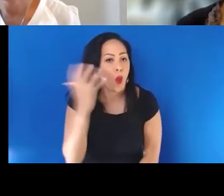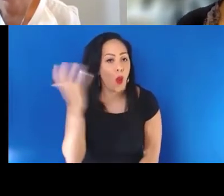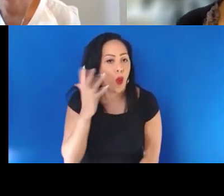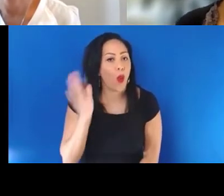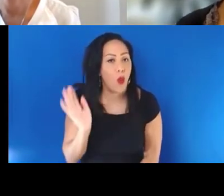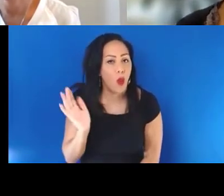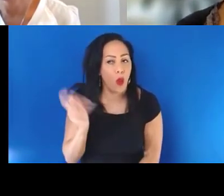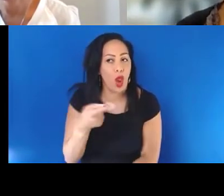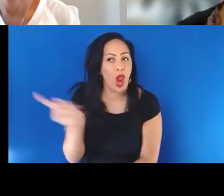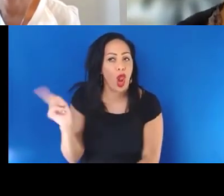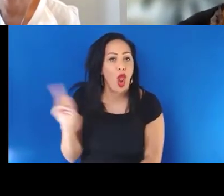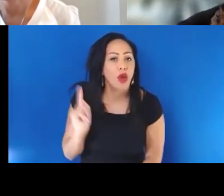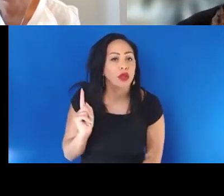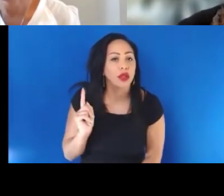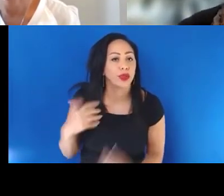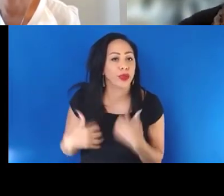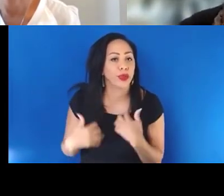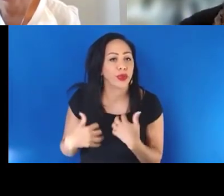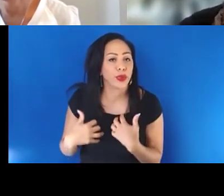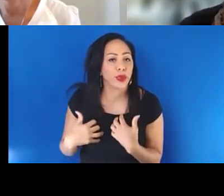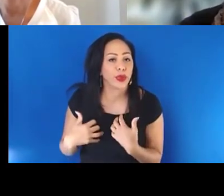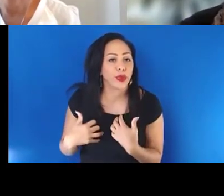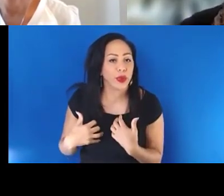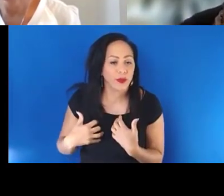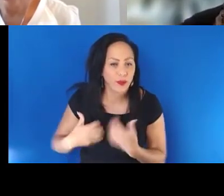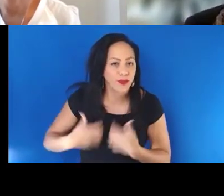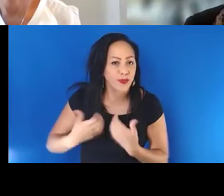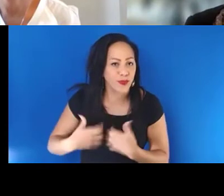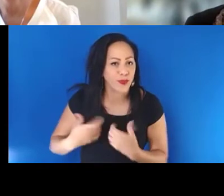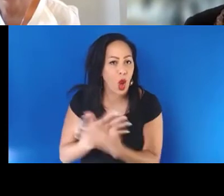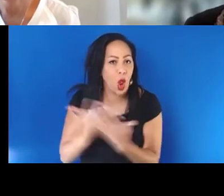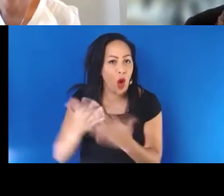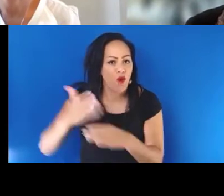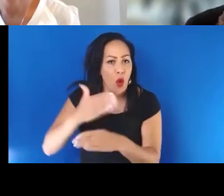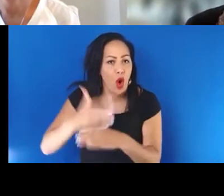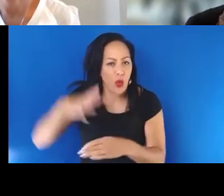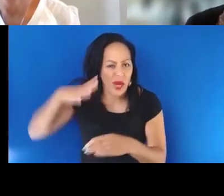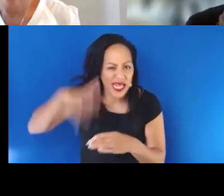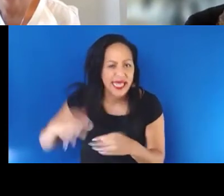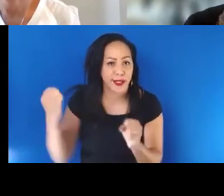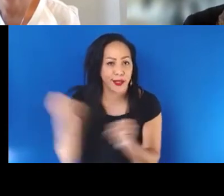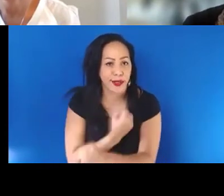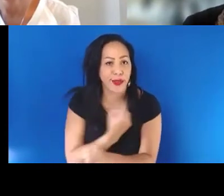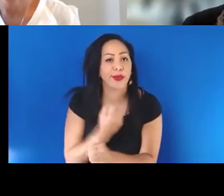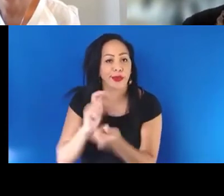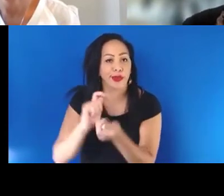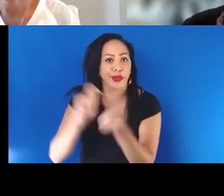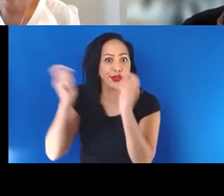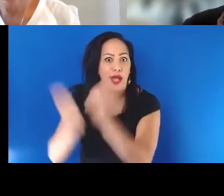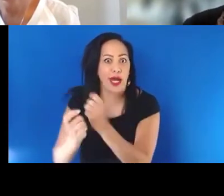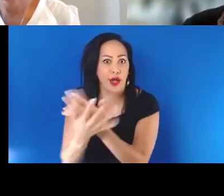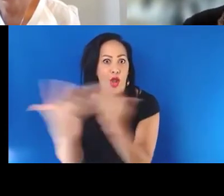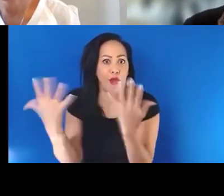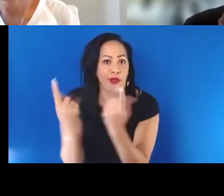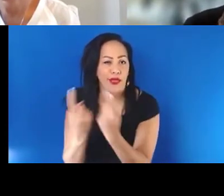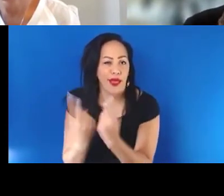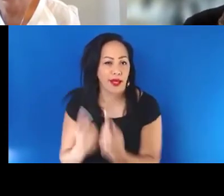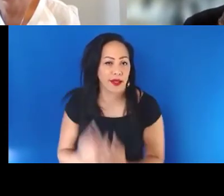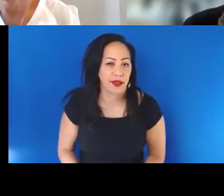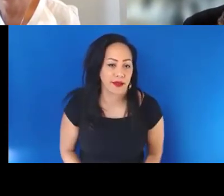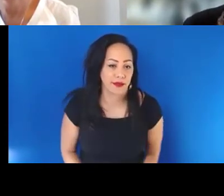stand as a sector and the amount of work that we still need to do. And that, you know, it's so much